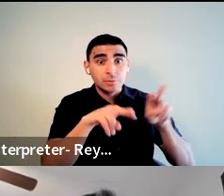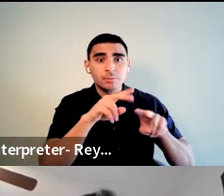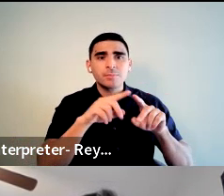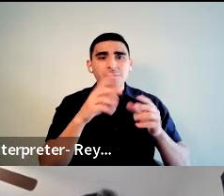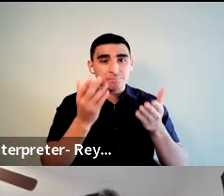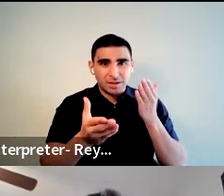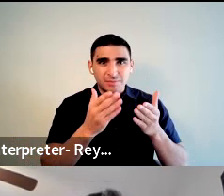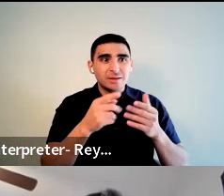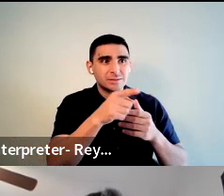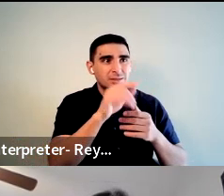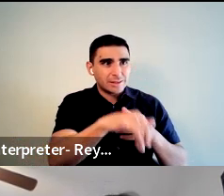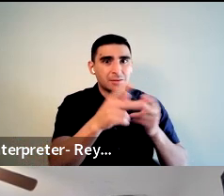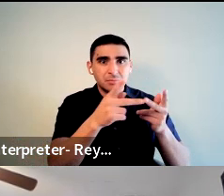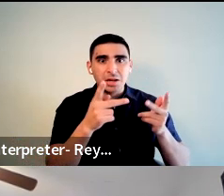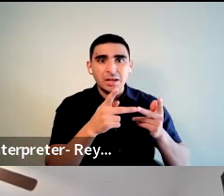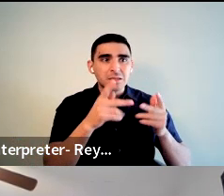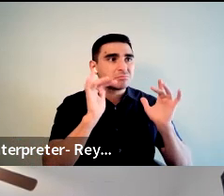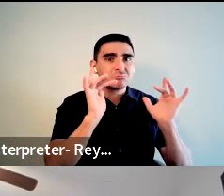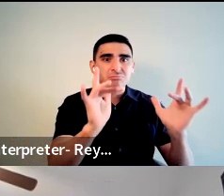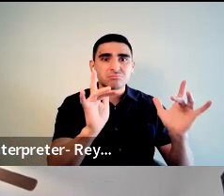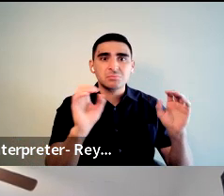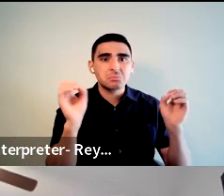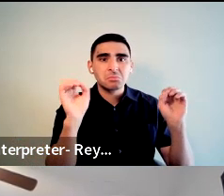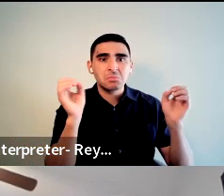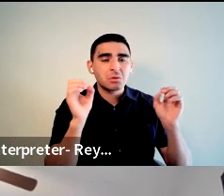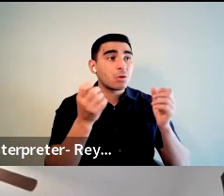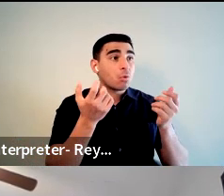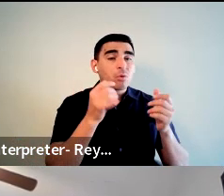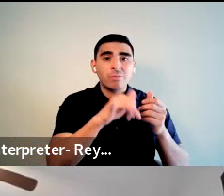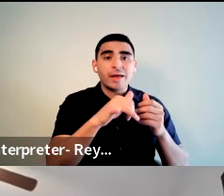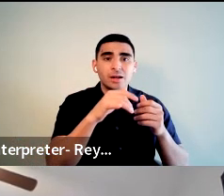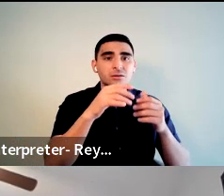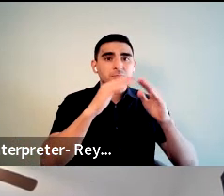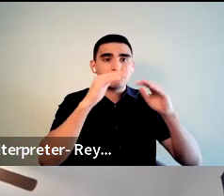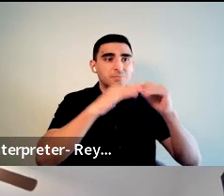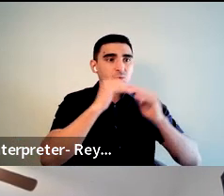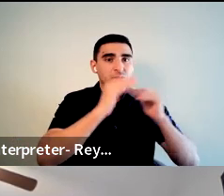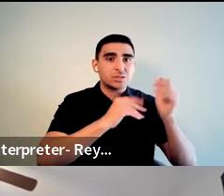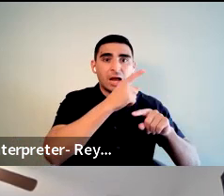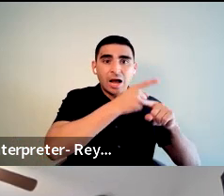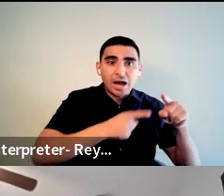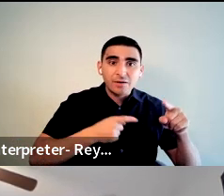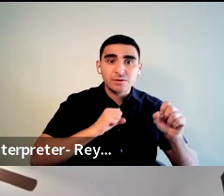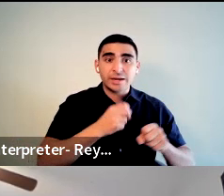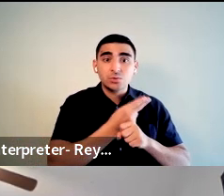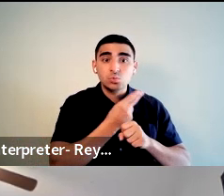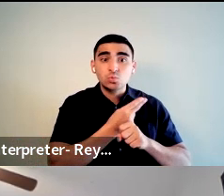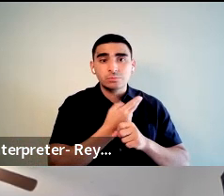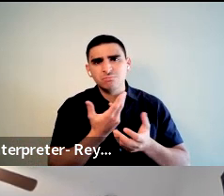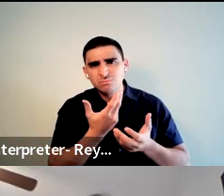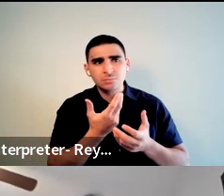existing locations where we can use multi-use spaces to incorporate these new centers. And